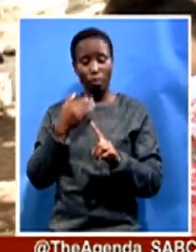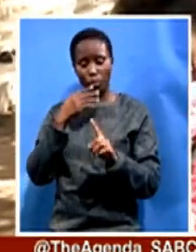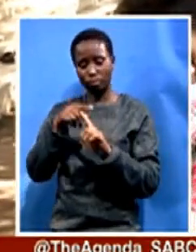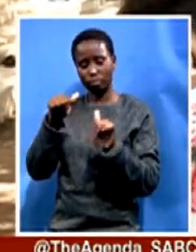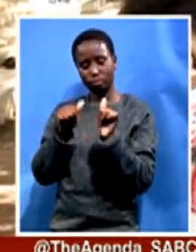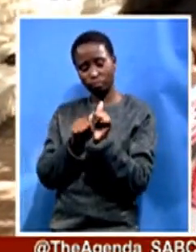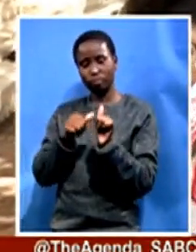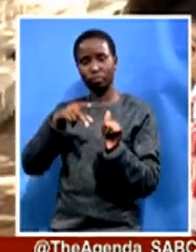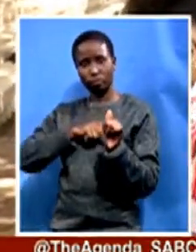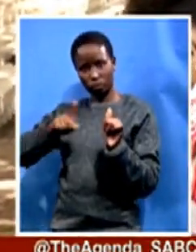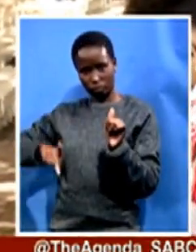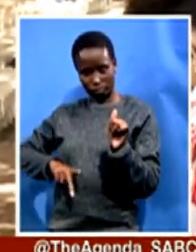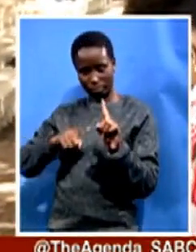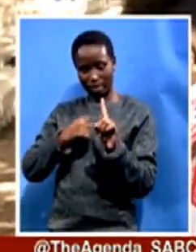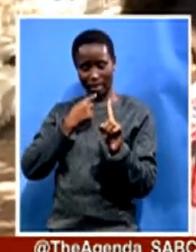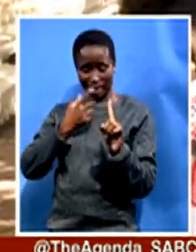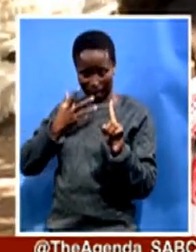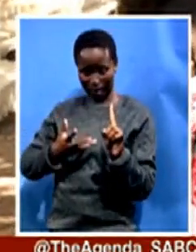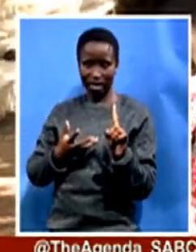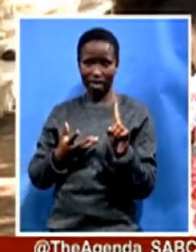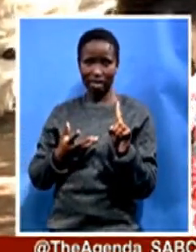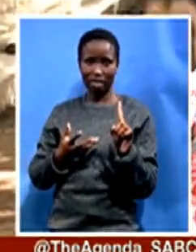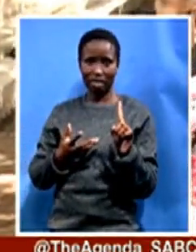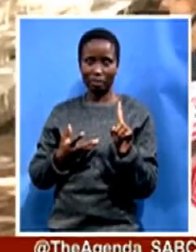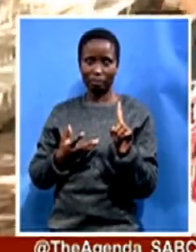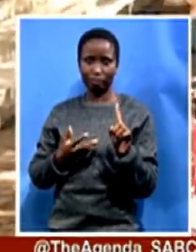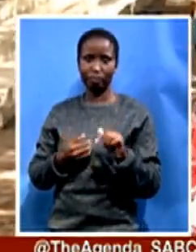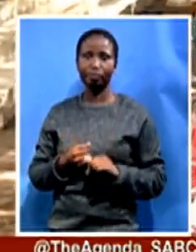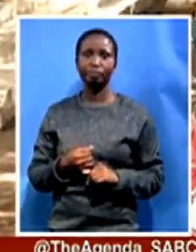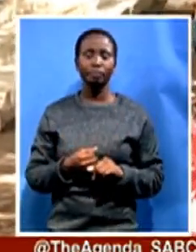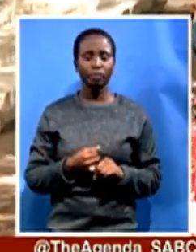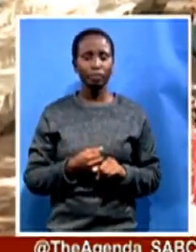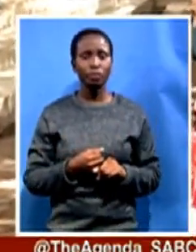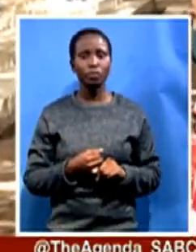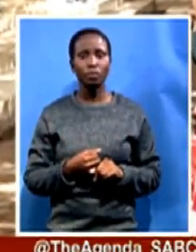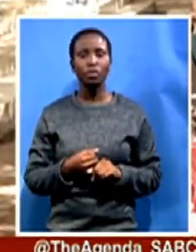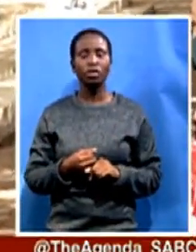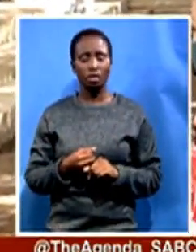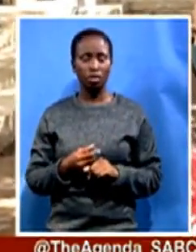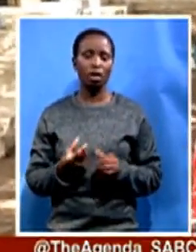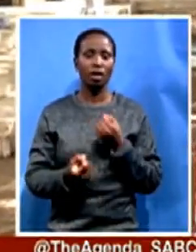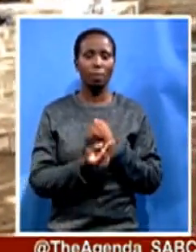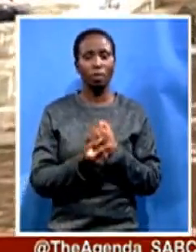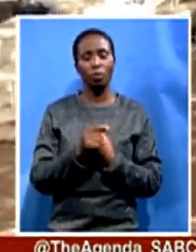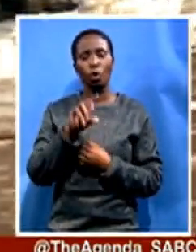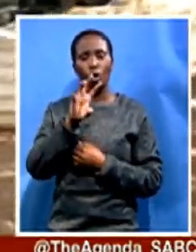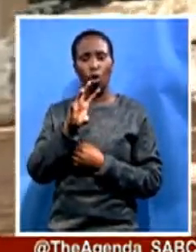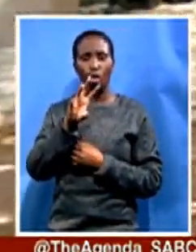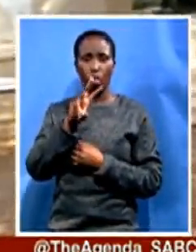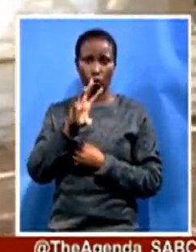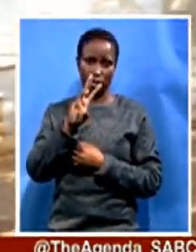is going to be now her burial, which is going to take place on Thursday at the crack of dawn. The situation